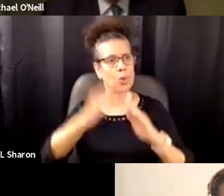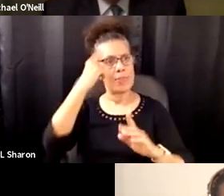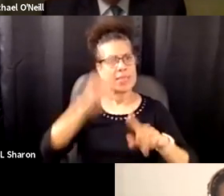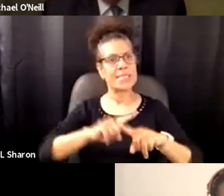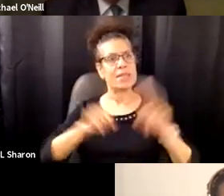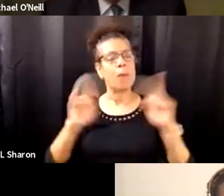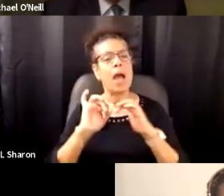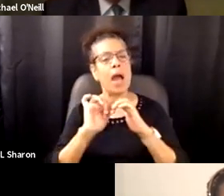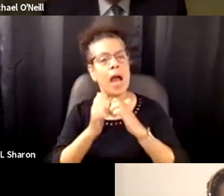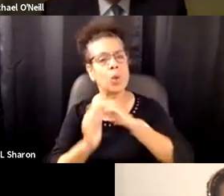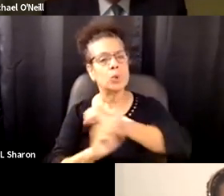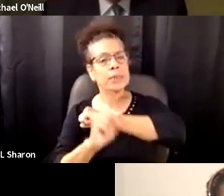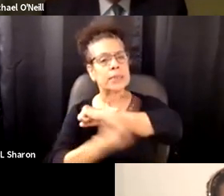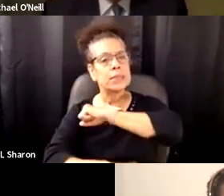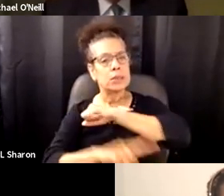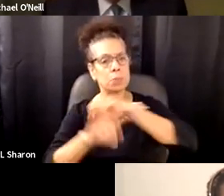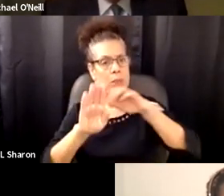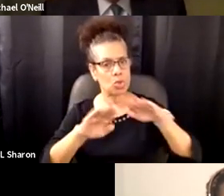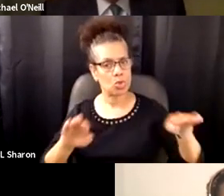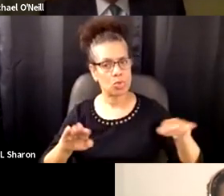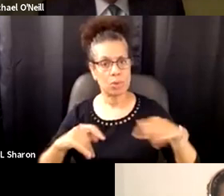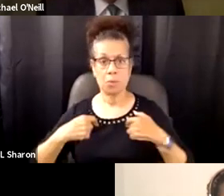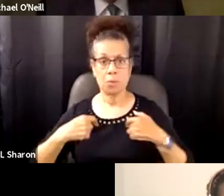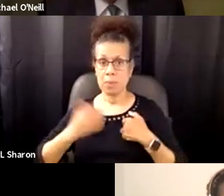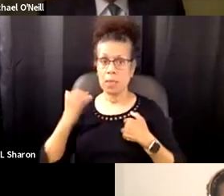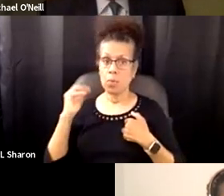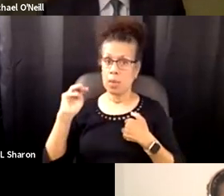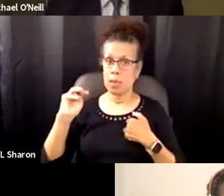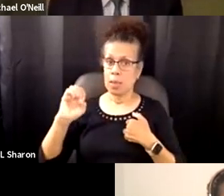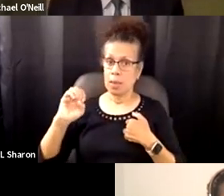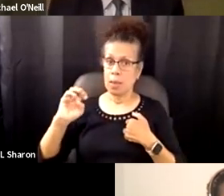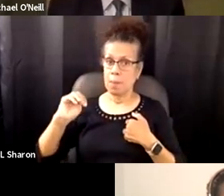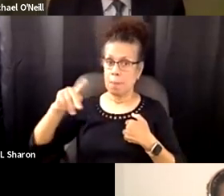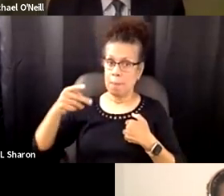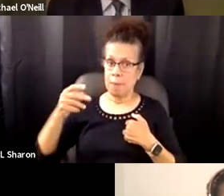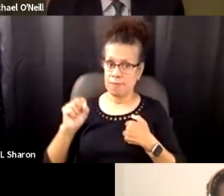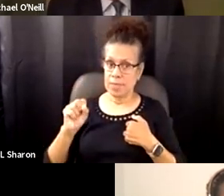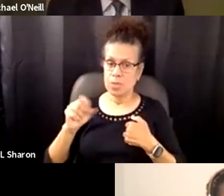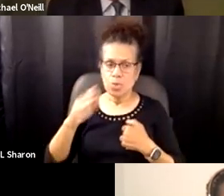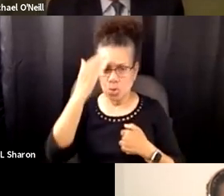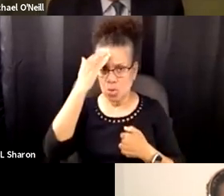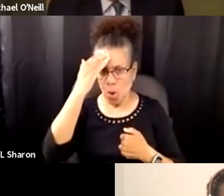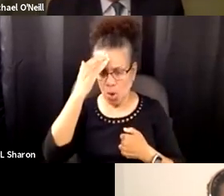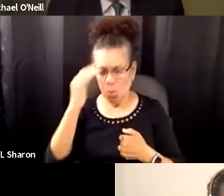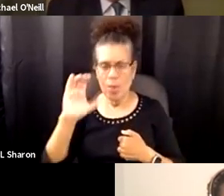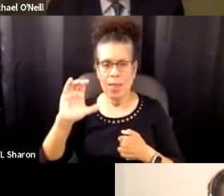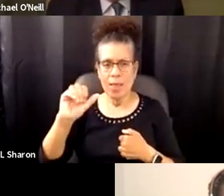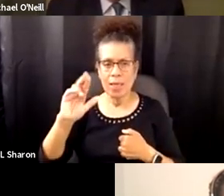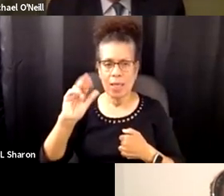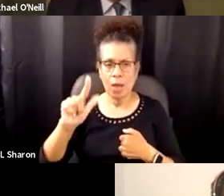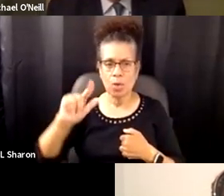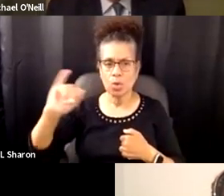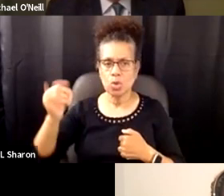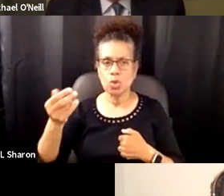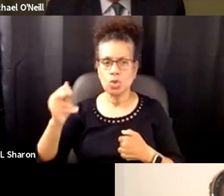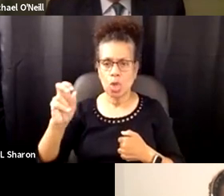discipline when i was in memphis as you know with dr carol johnson who you love we let